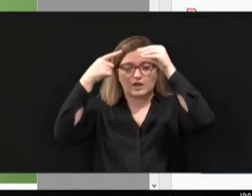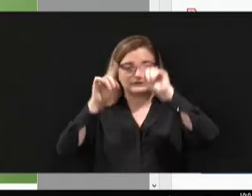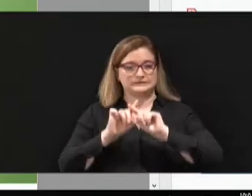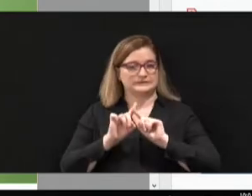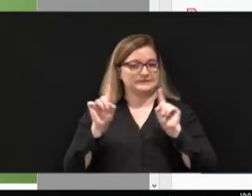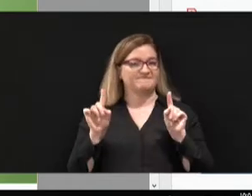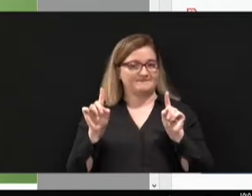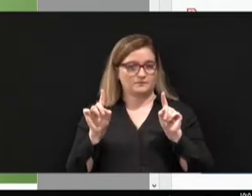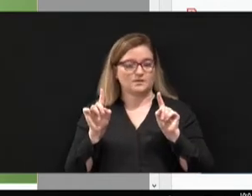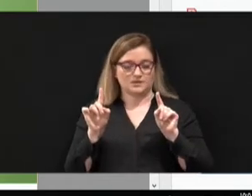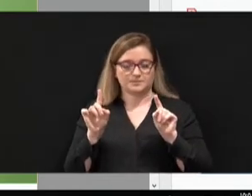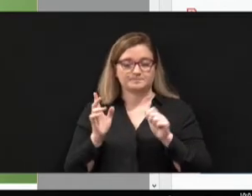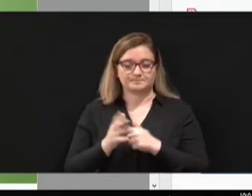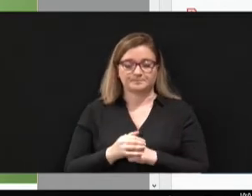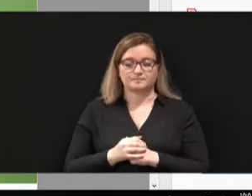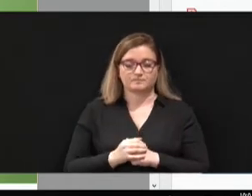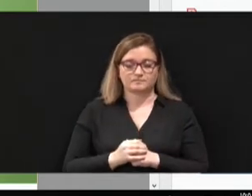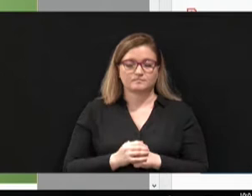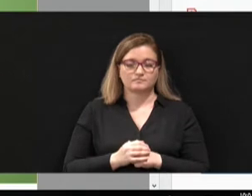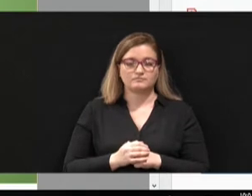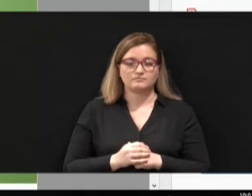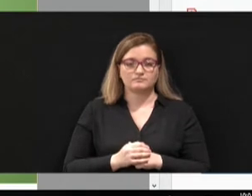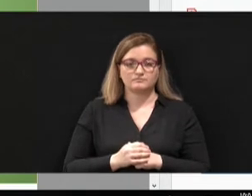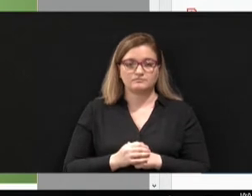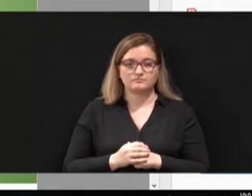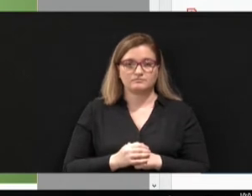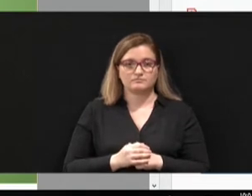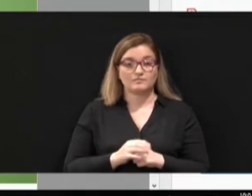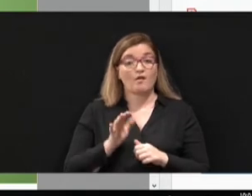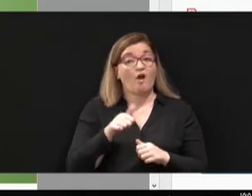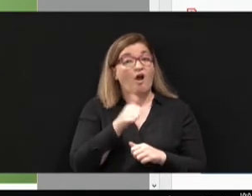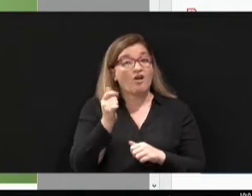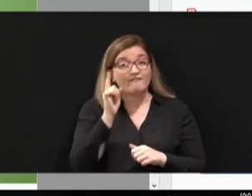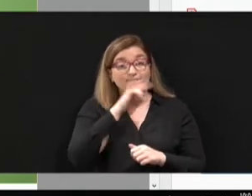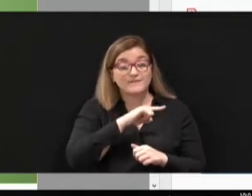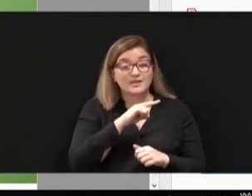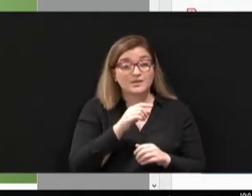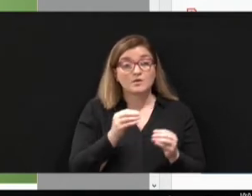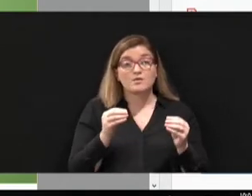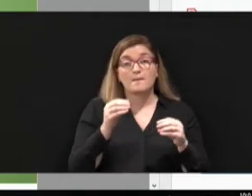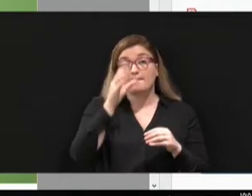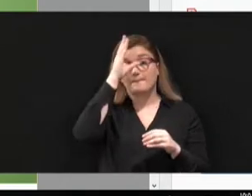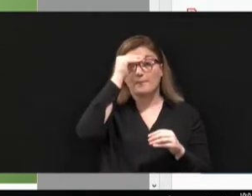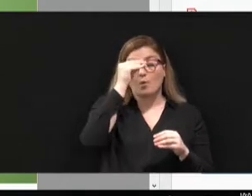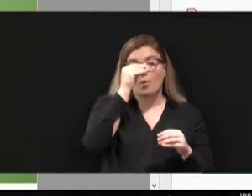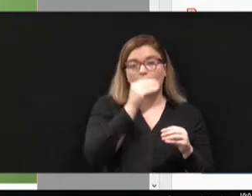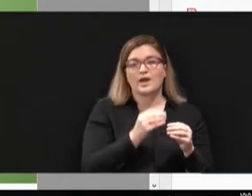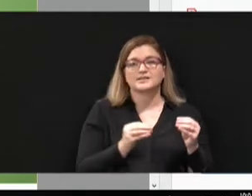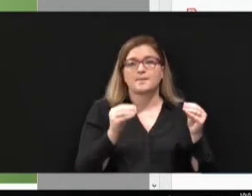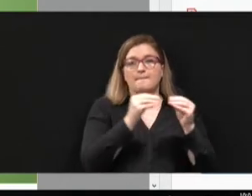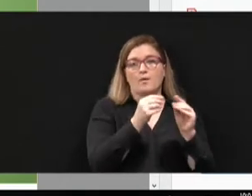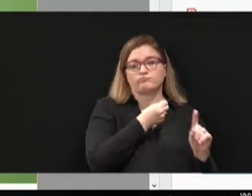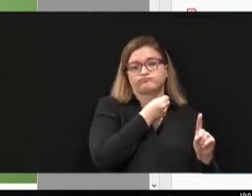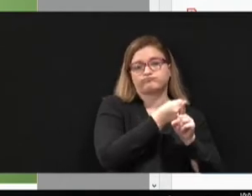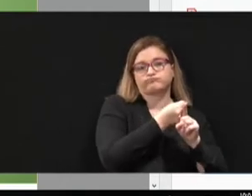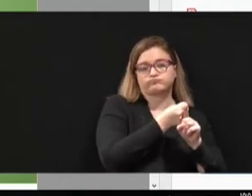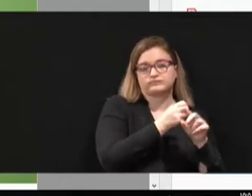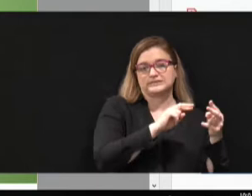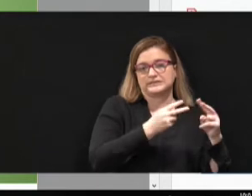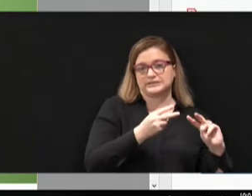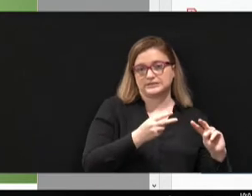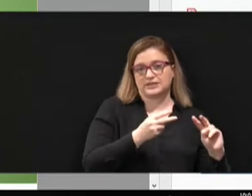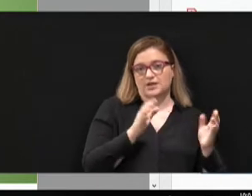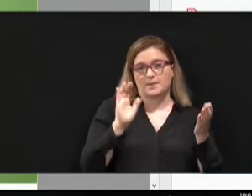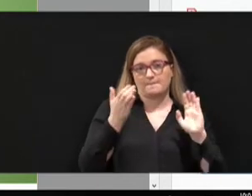that more boys have dyslexia than girls, or that it only affects boys. That also is